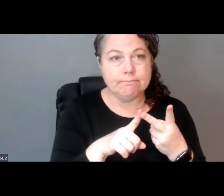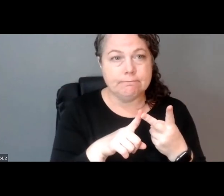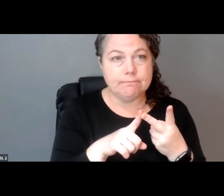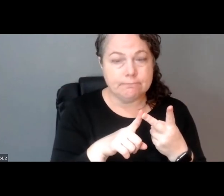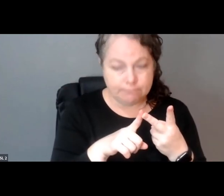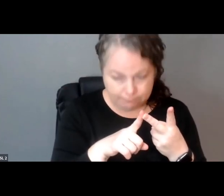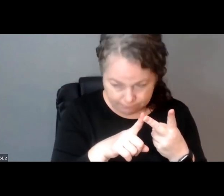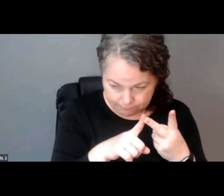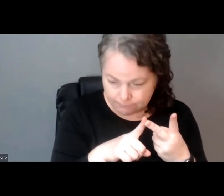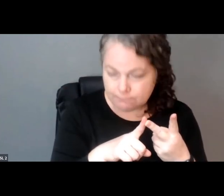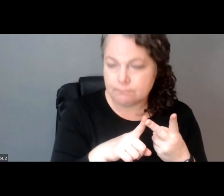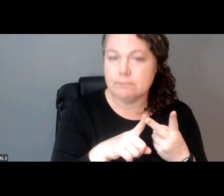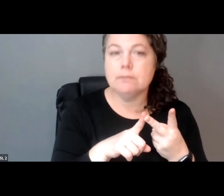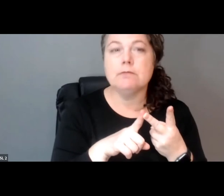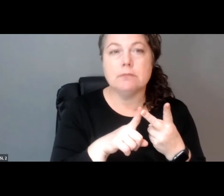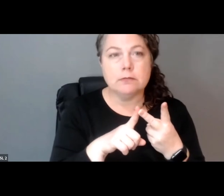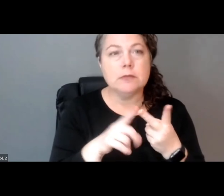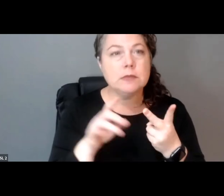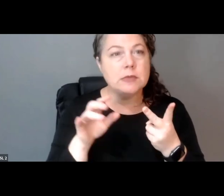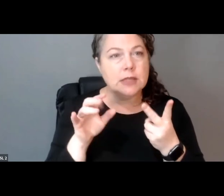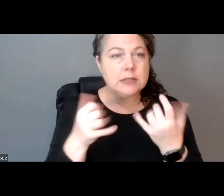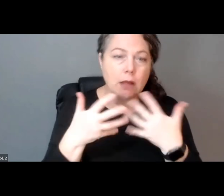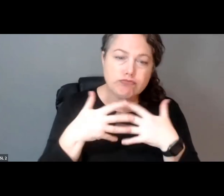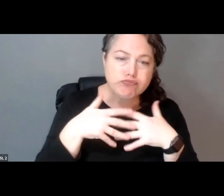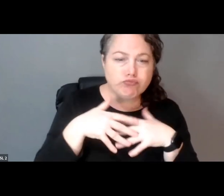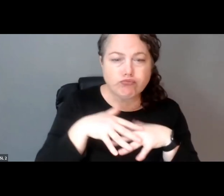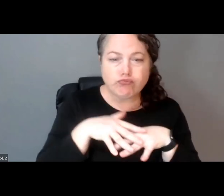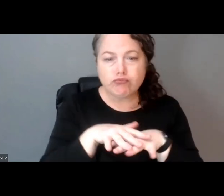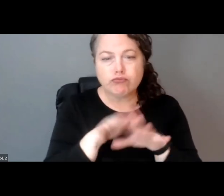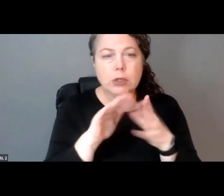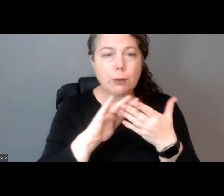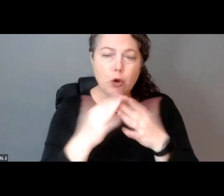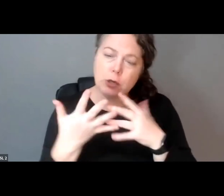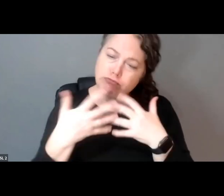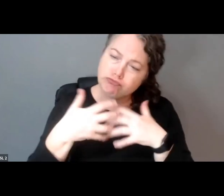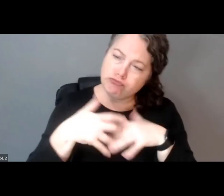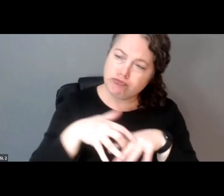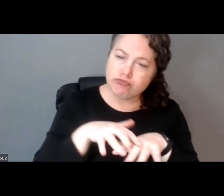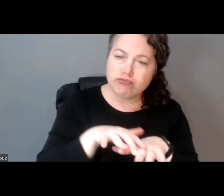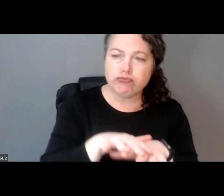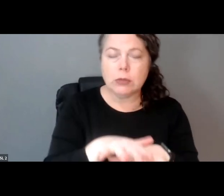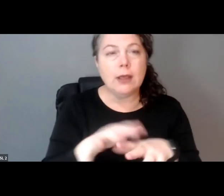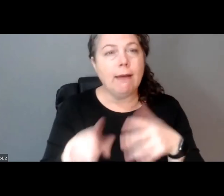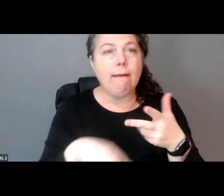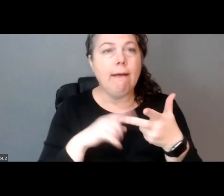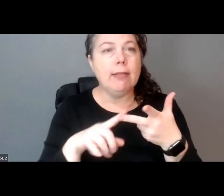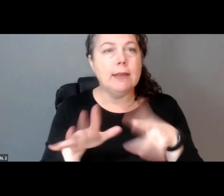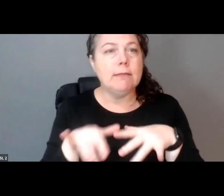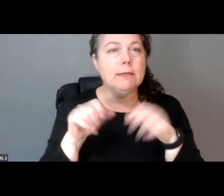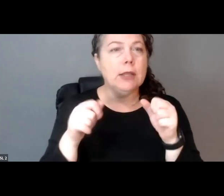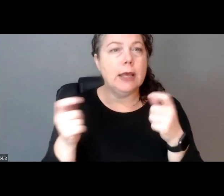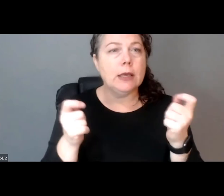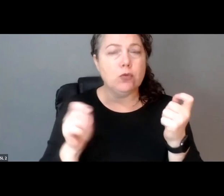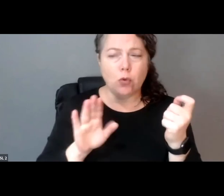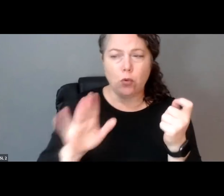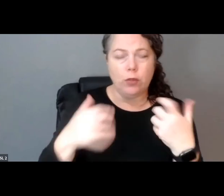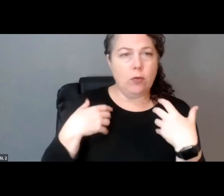remain integrated in their community, and take back control of their health.